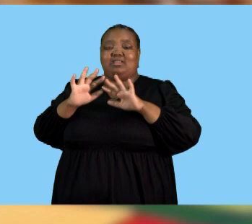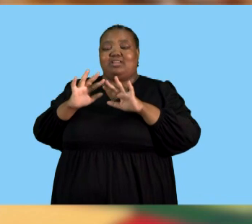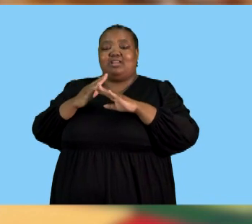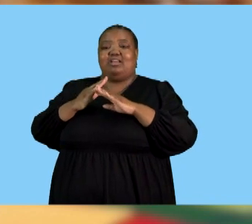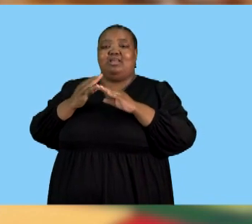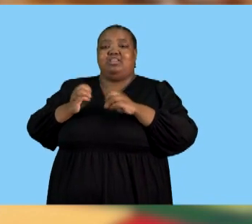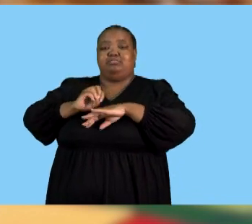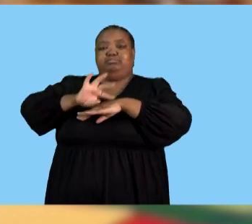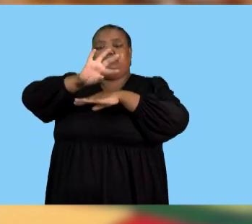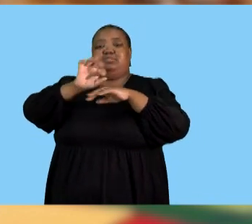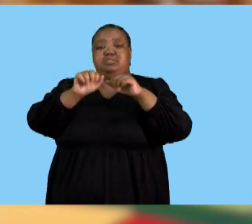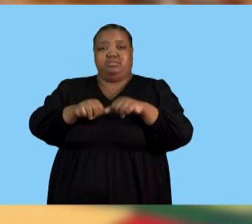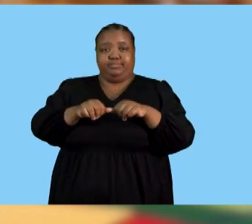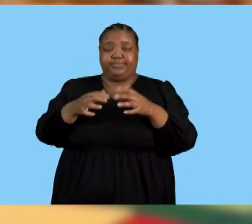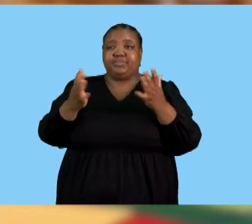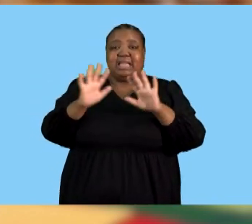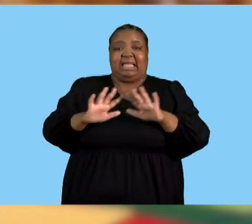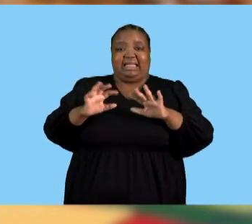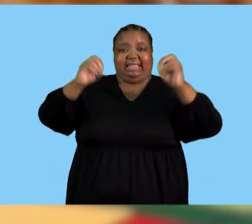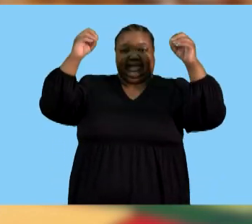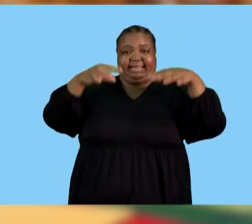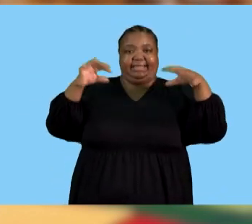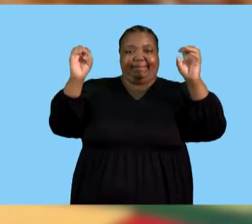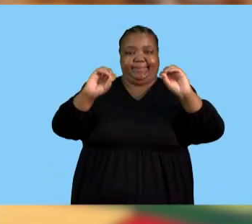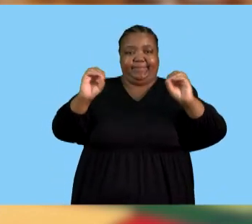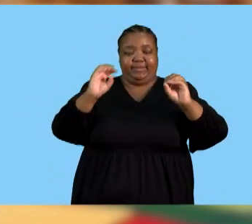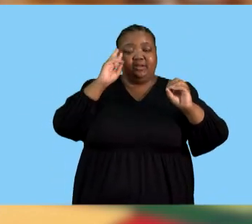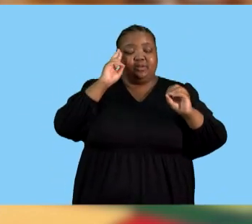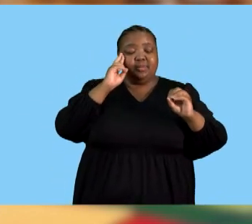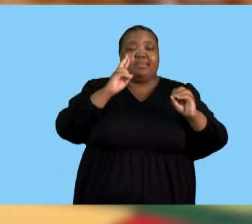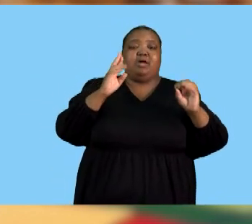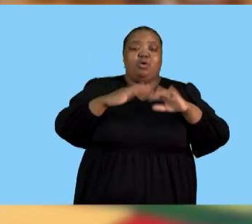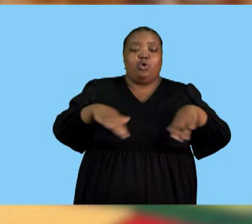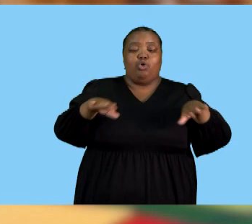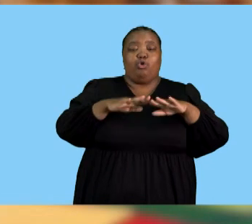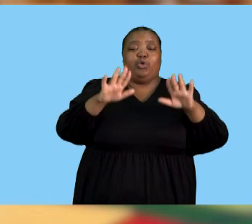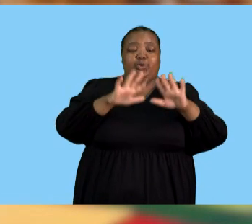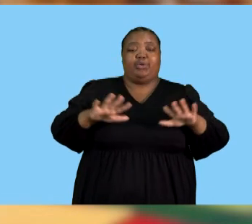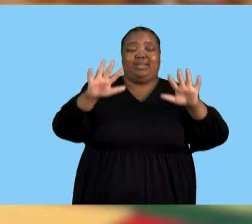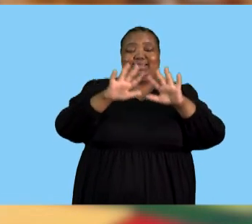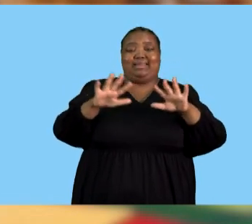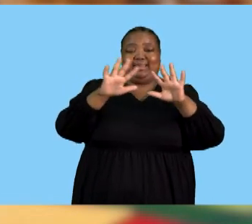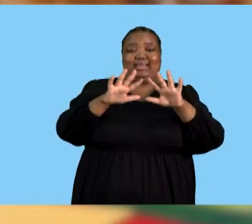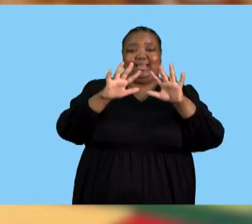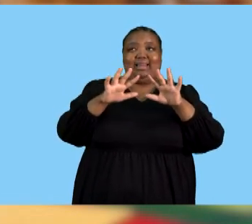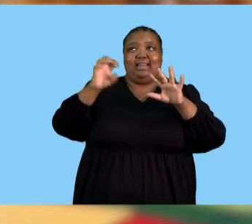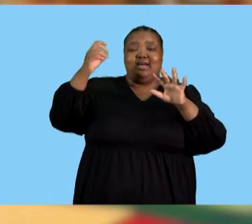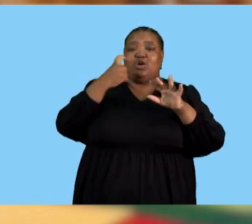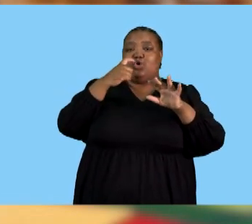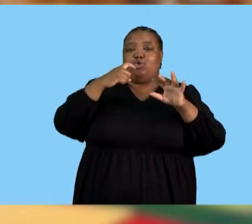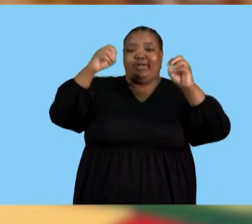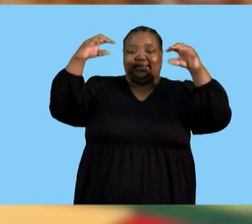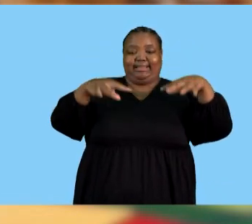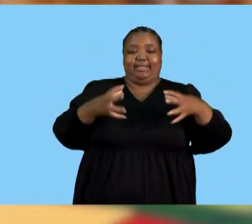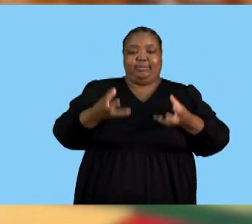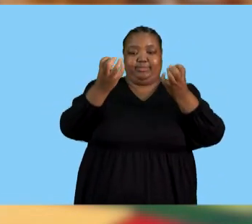of reflection, or rather the absence of color of light, because all of those colors coming from the white light are going to be absorbed